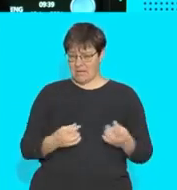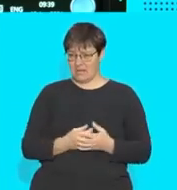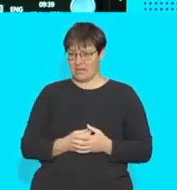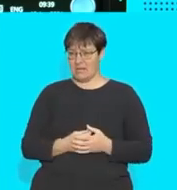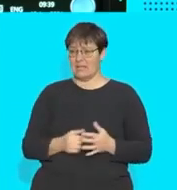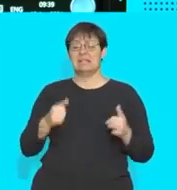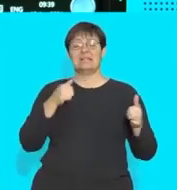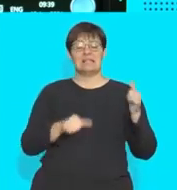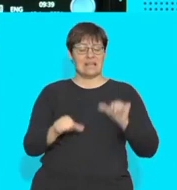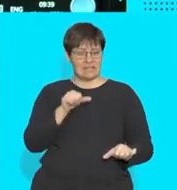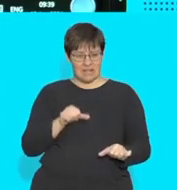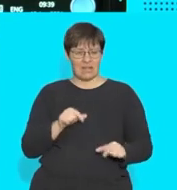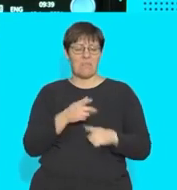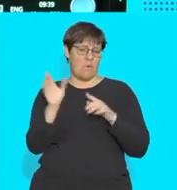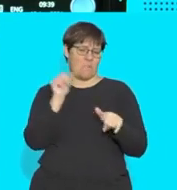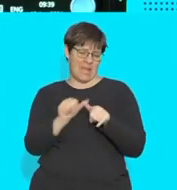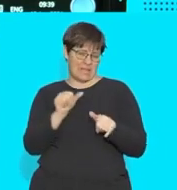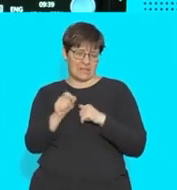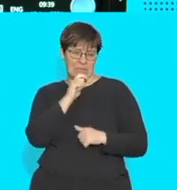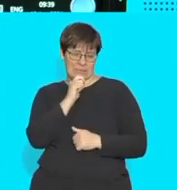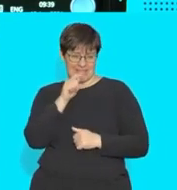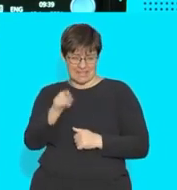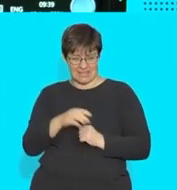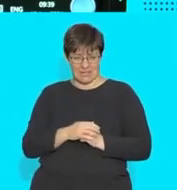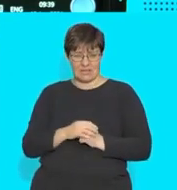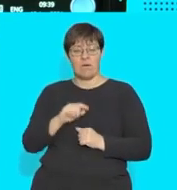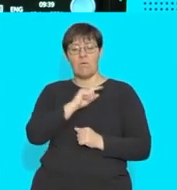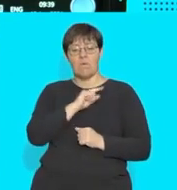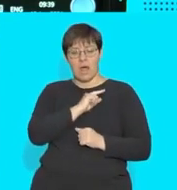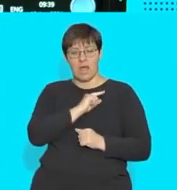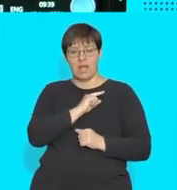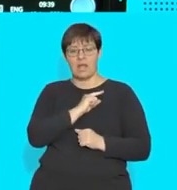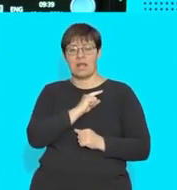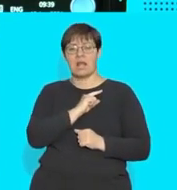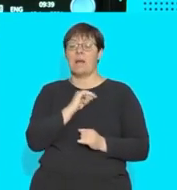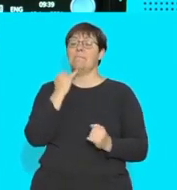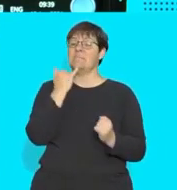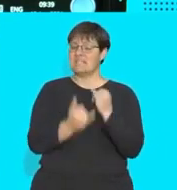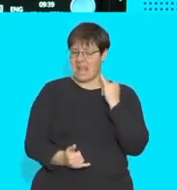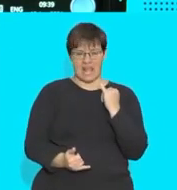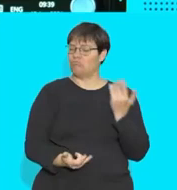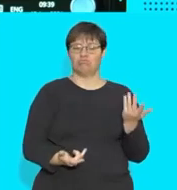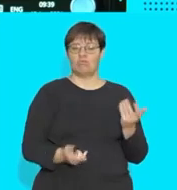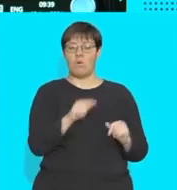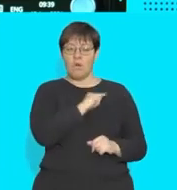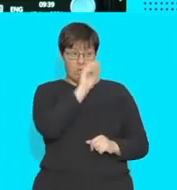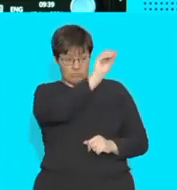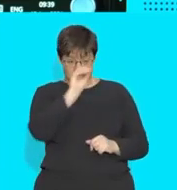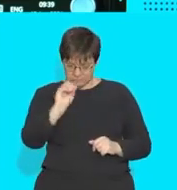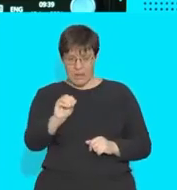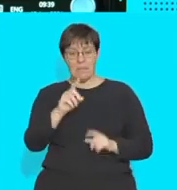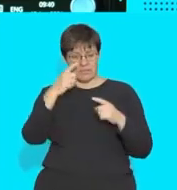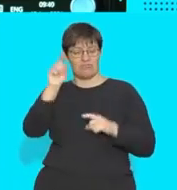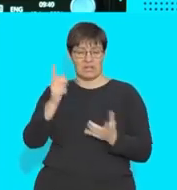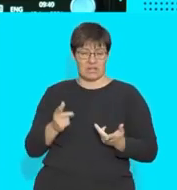number, scientific notation is actually much better because you're less likely to make a mistake when you write the